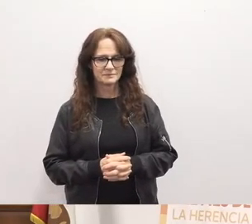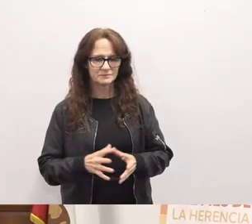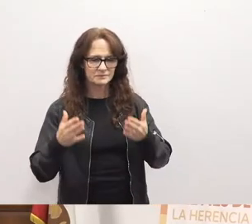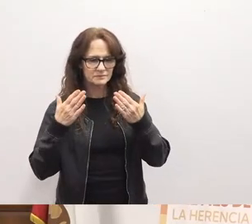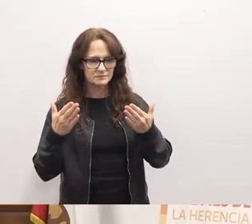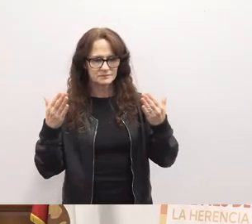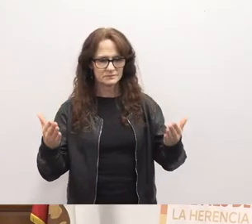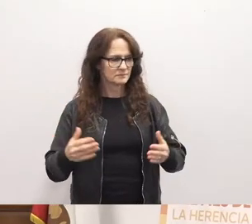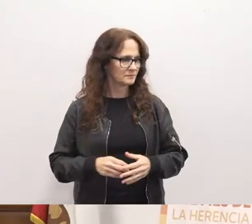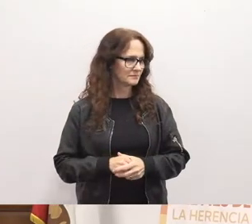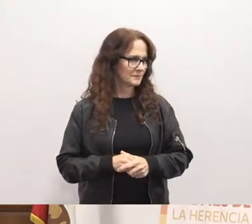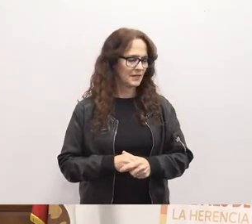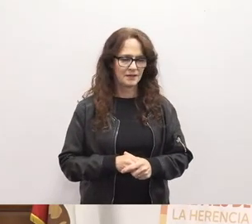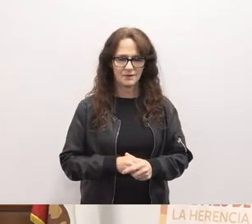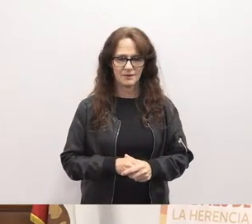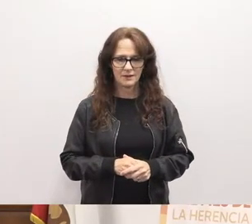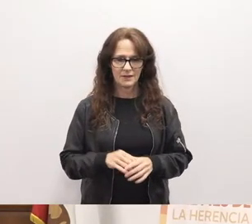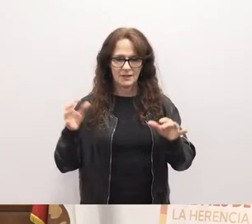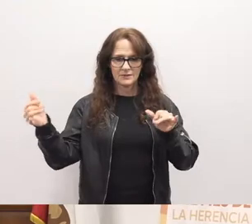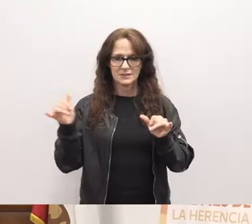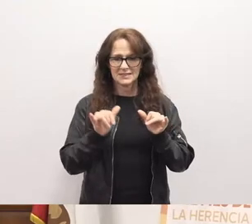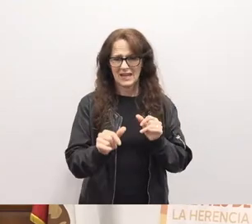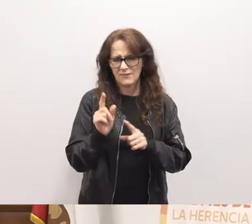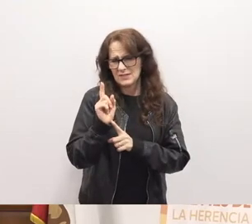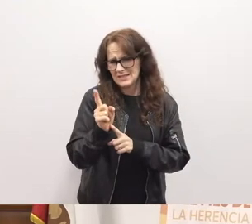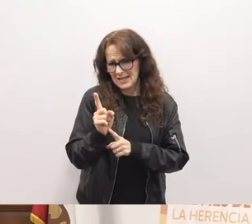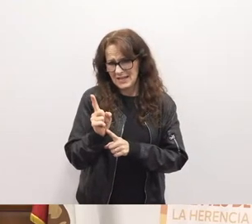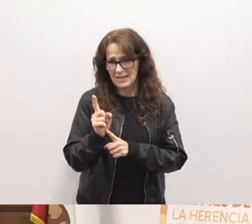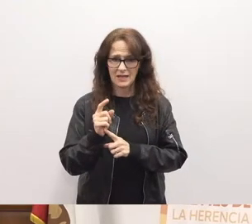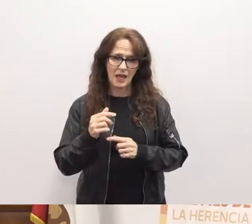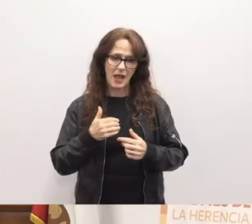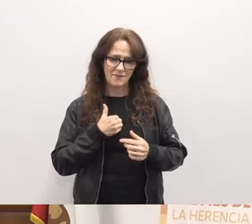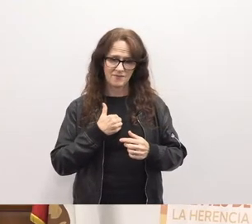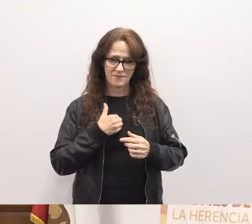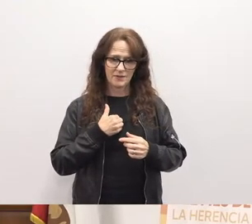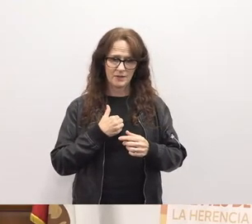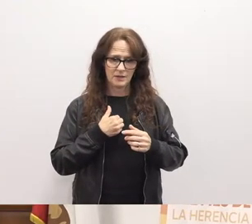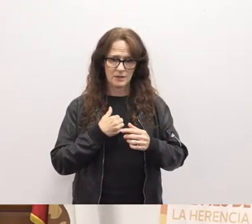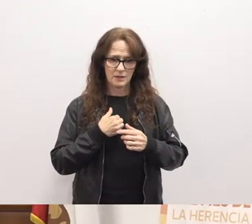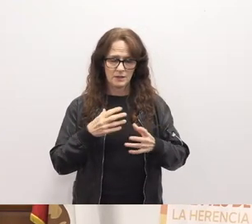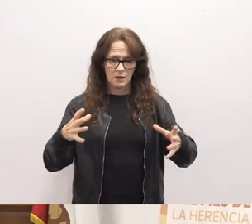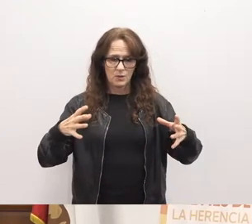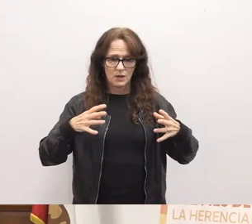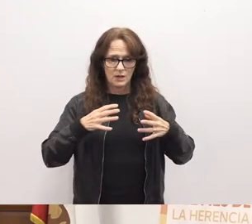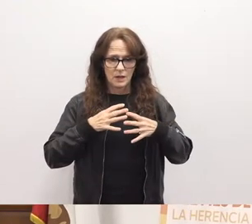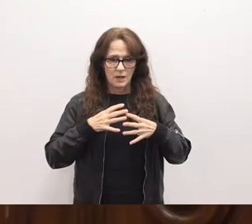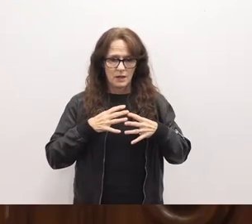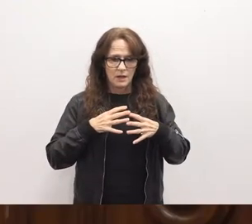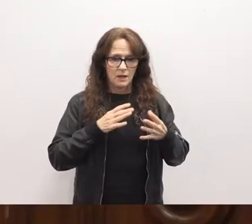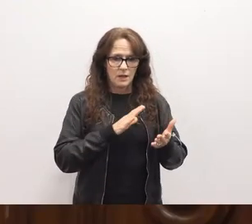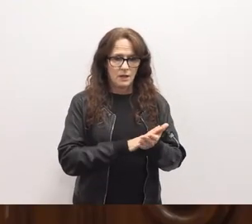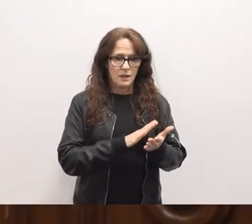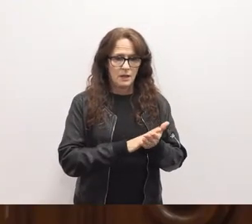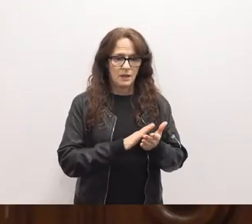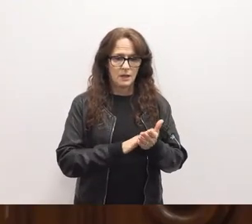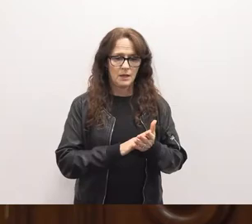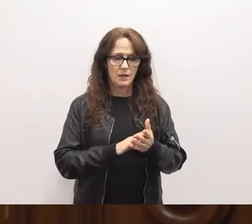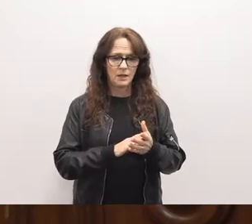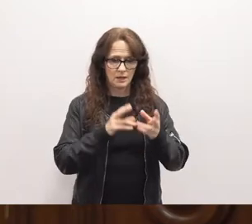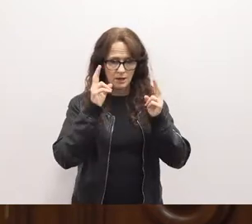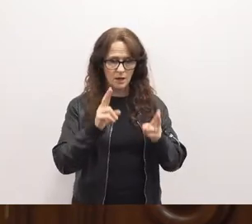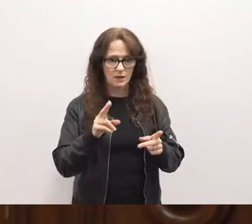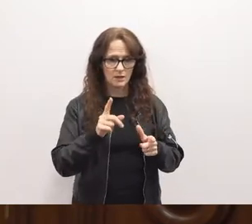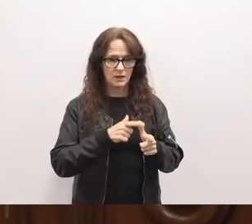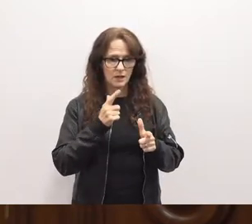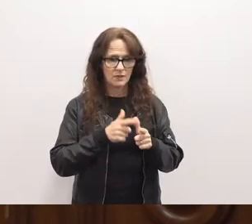Thank you. And if you could stick around a little bit, we have a retiree to recognize and honor, and